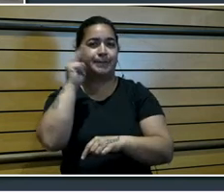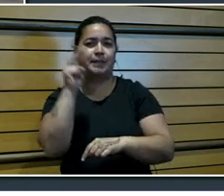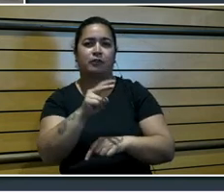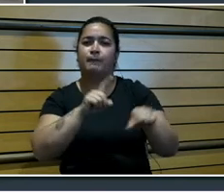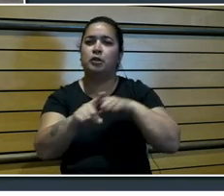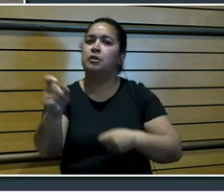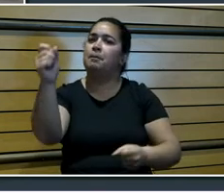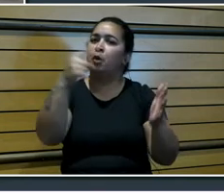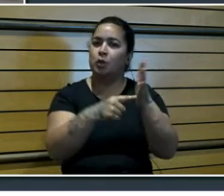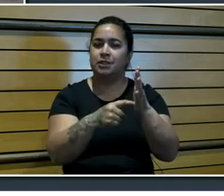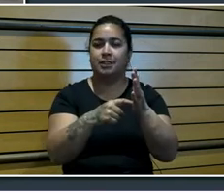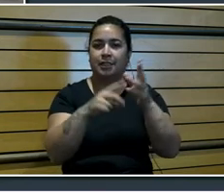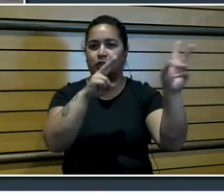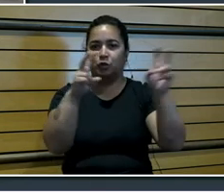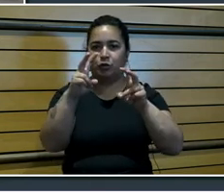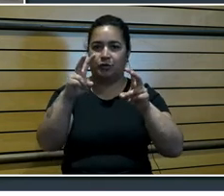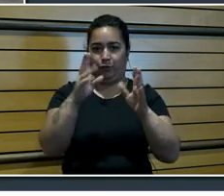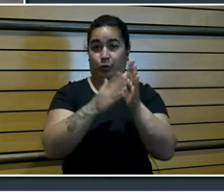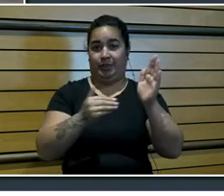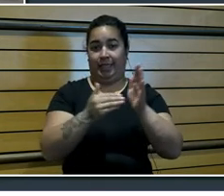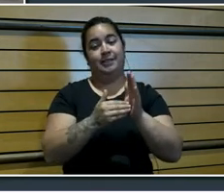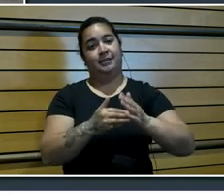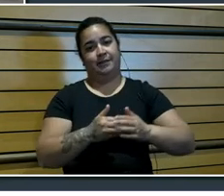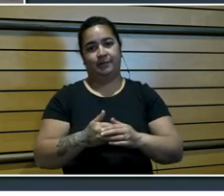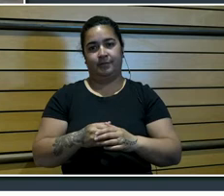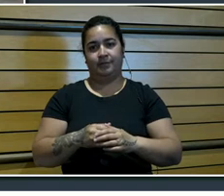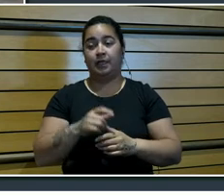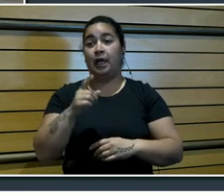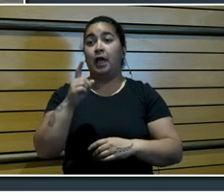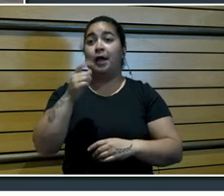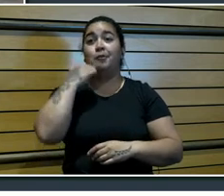New Zealanders. We believe Māori wards talk...